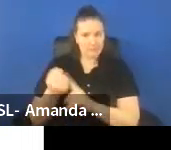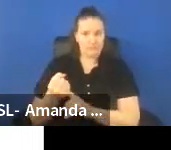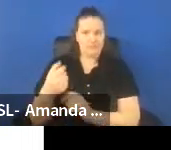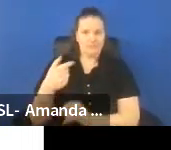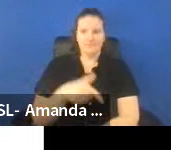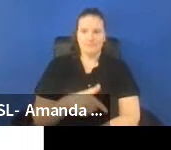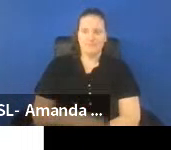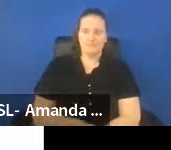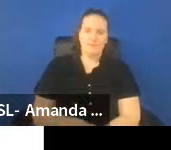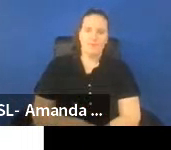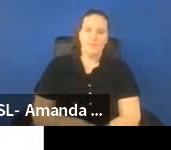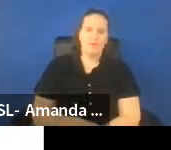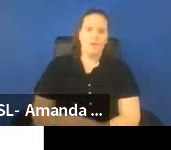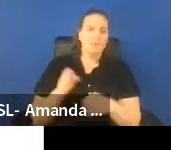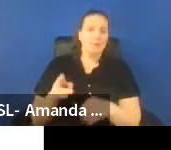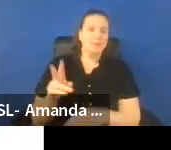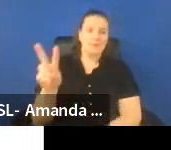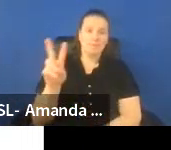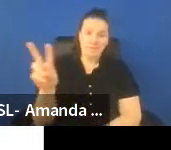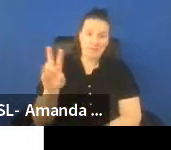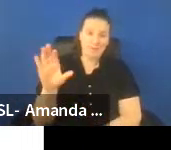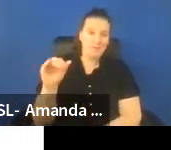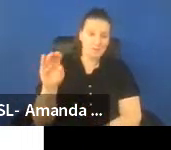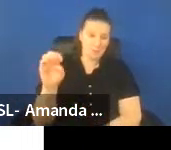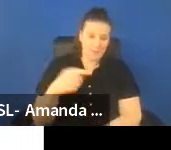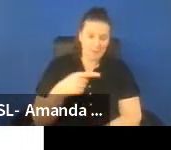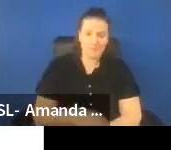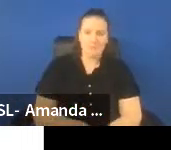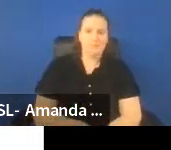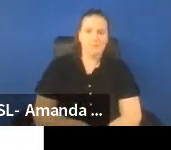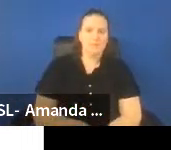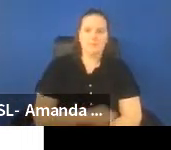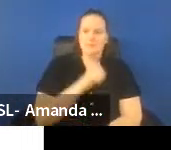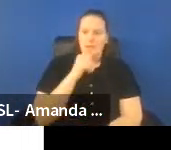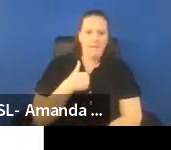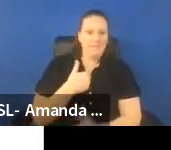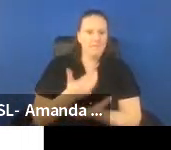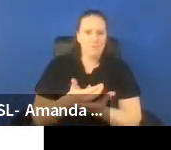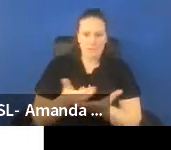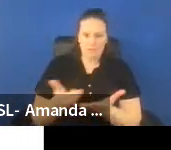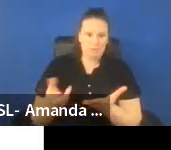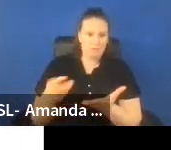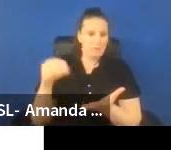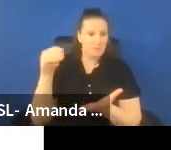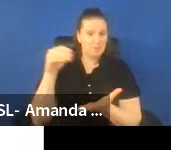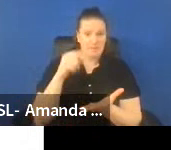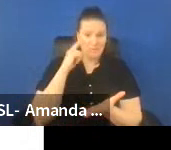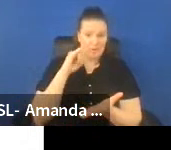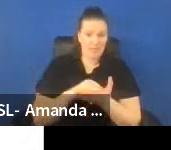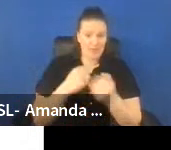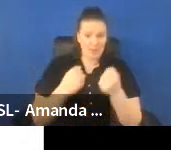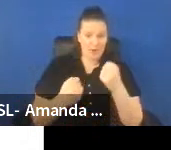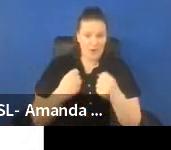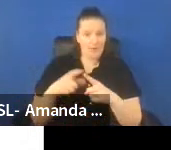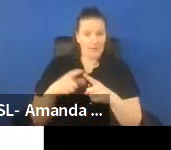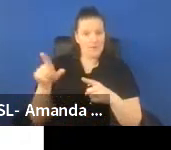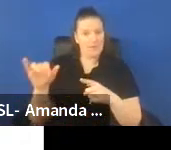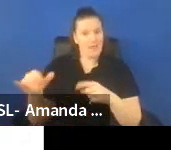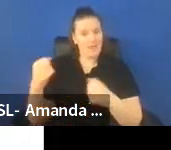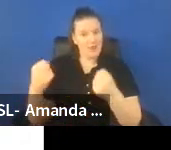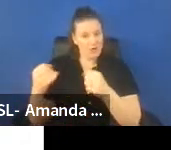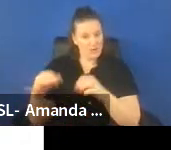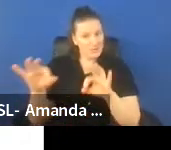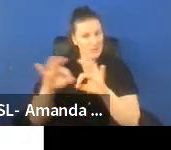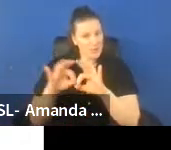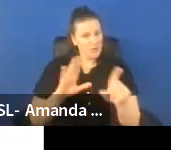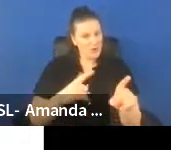this is a person who's a victim of a crime. They don't have the resources to pay for their vehicle, but this vehicle is very important to